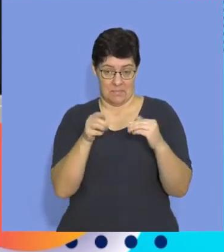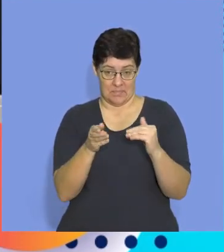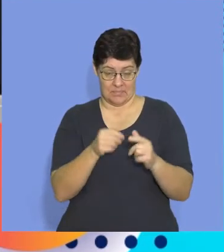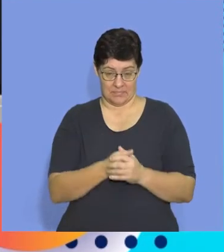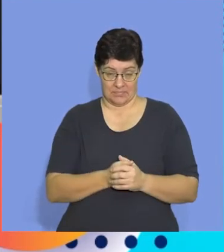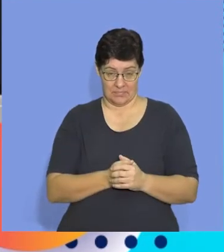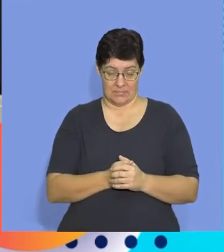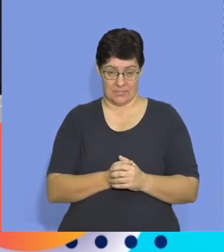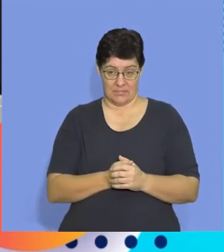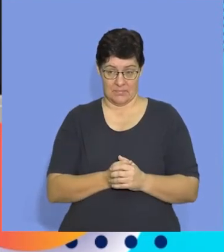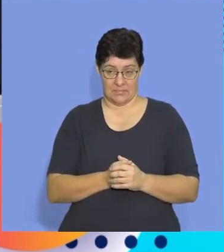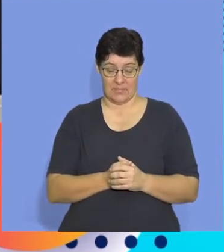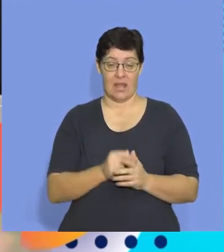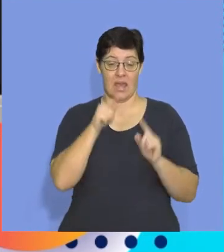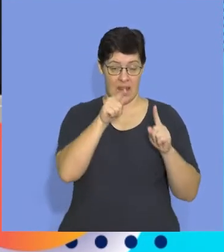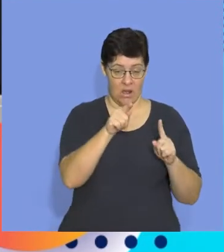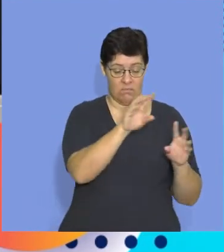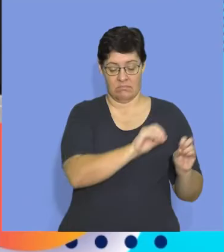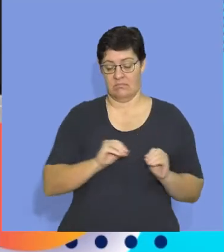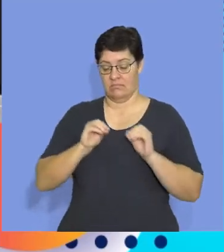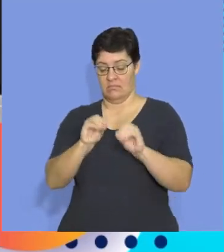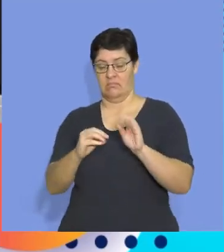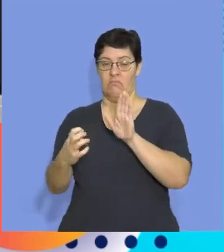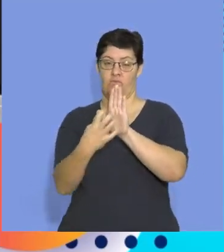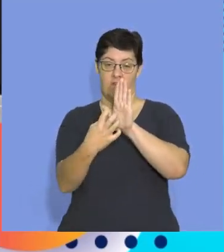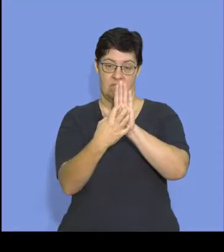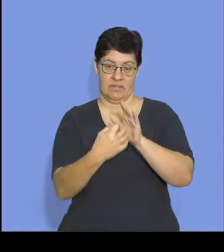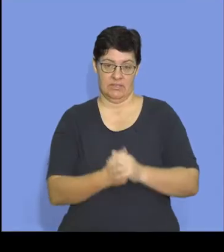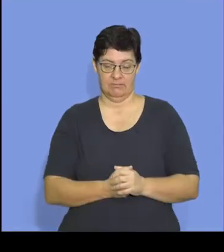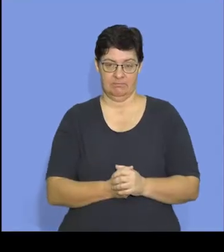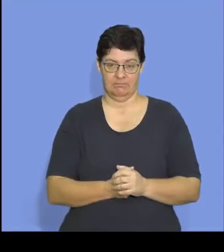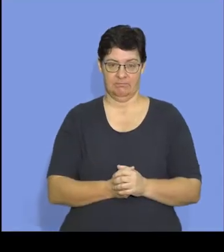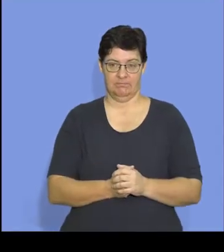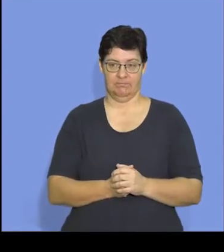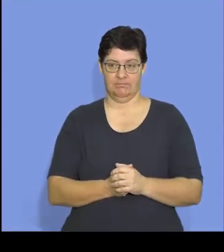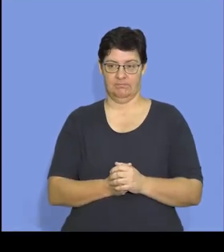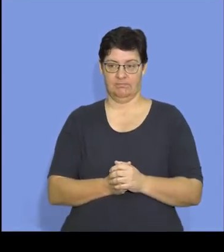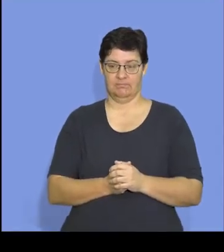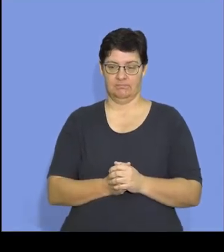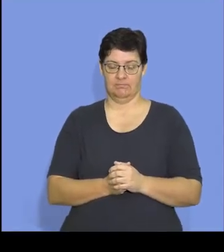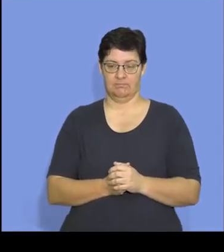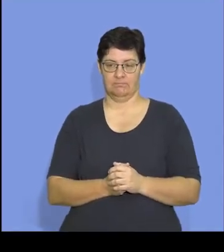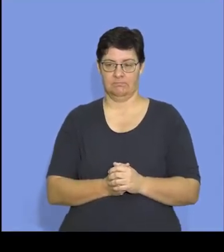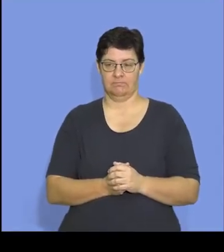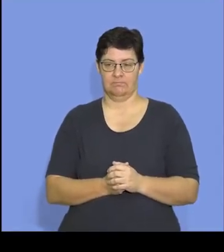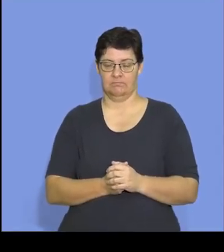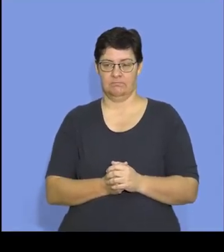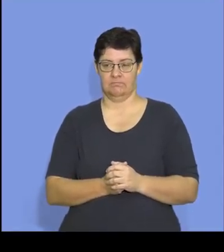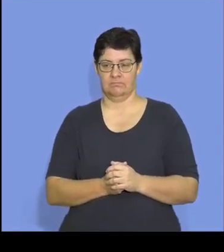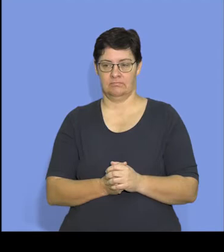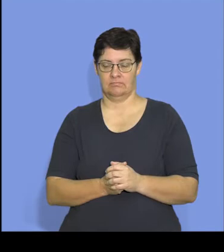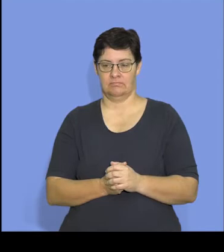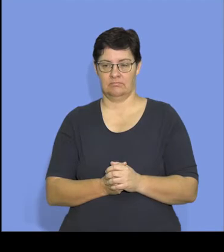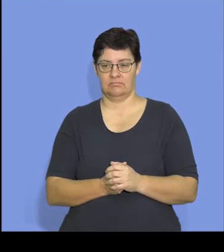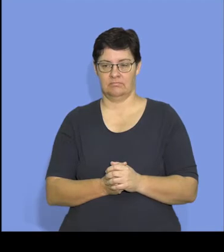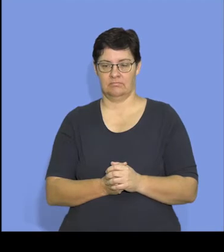going to take this and put it onto a graph. So we're going to draw an accurate graph. So here we go. I probably haven't